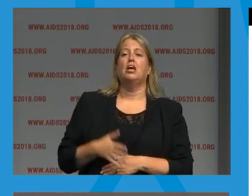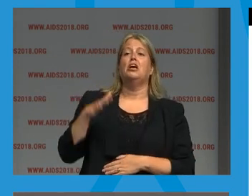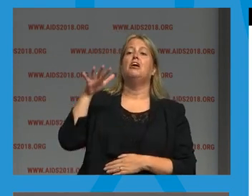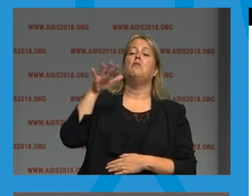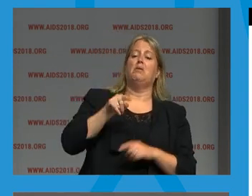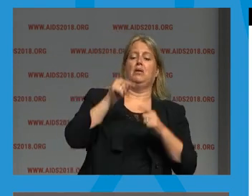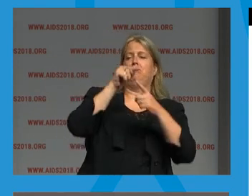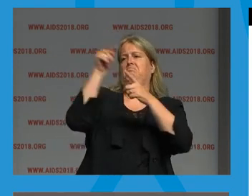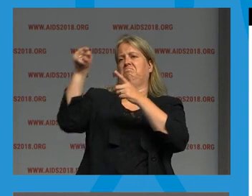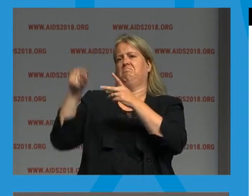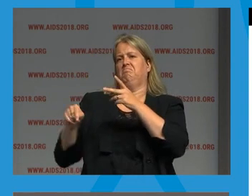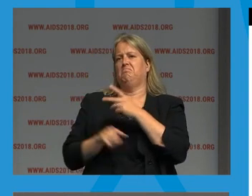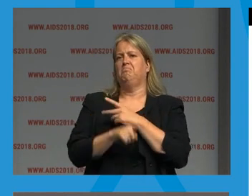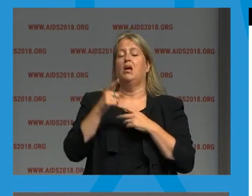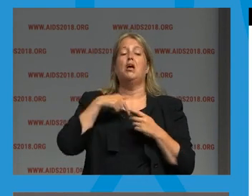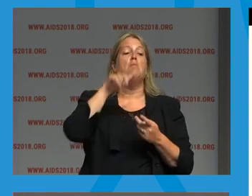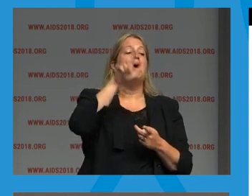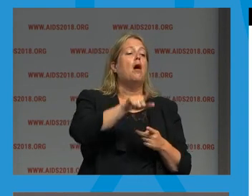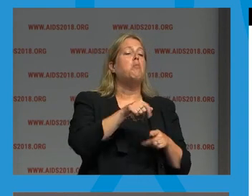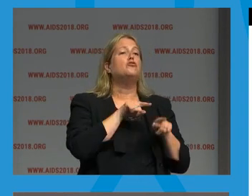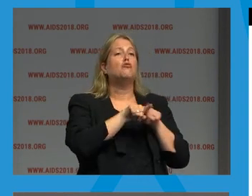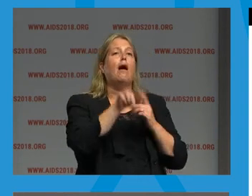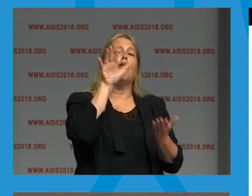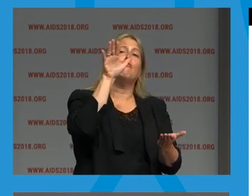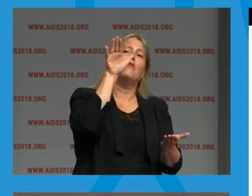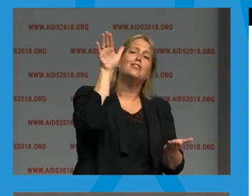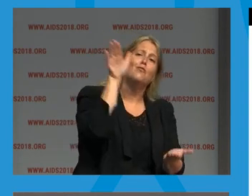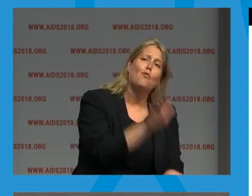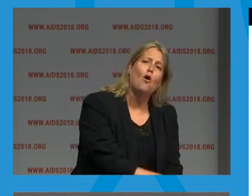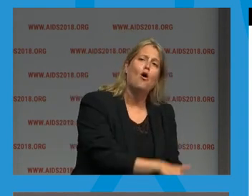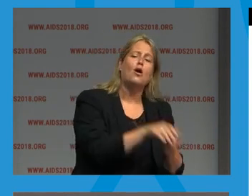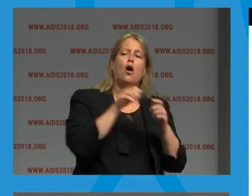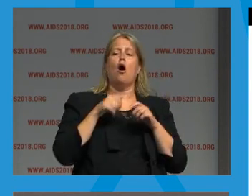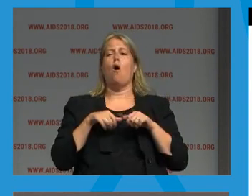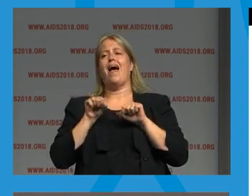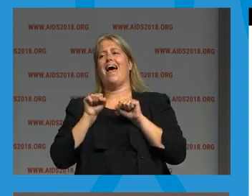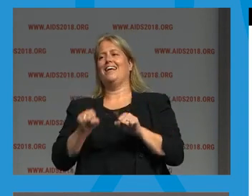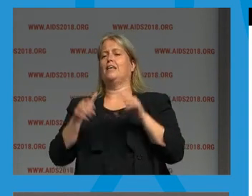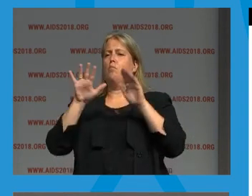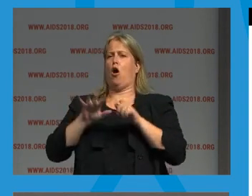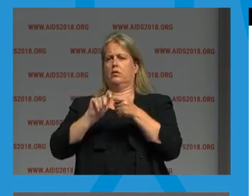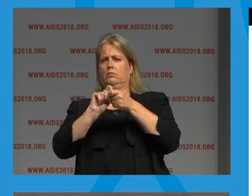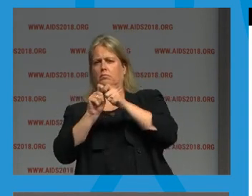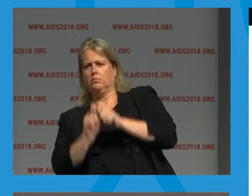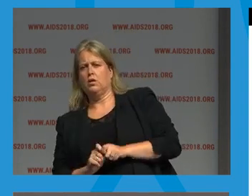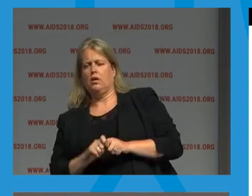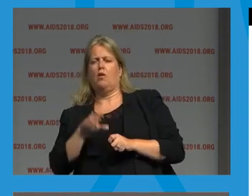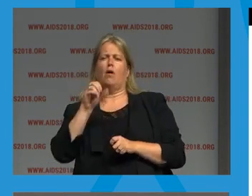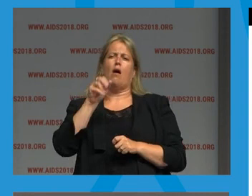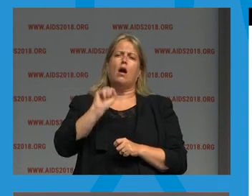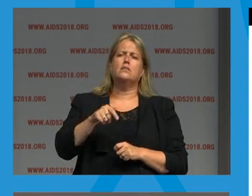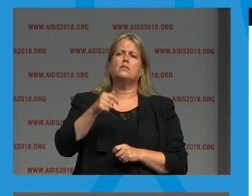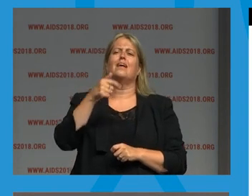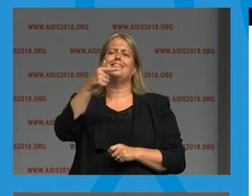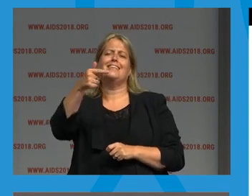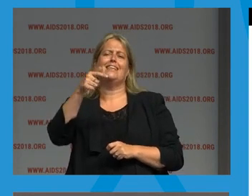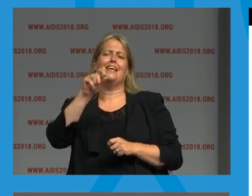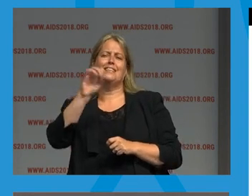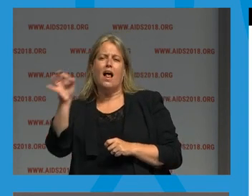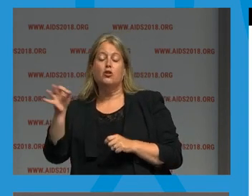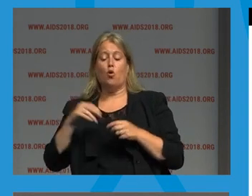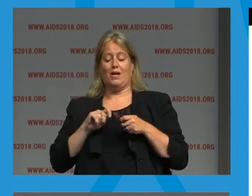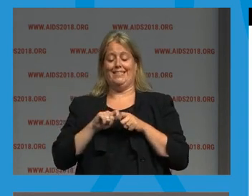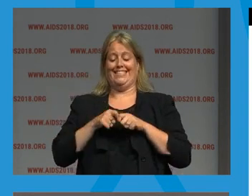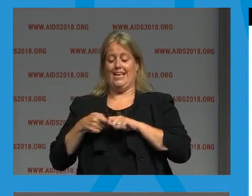agents to deplete the reservoir, to modified antibodies, antiretroviral cells such as CAR T cells, gene editing, and the